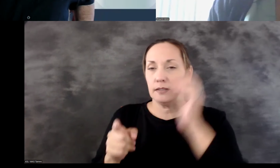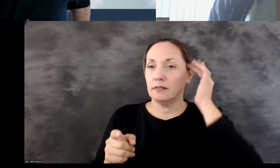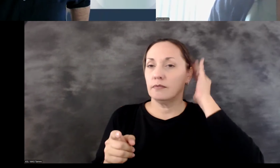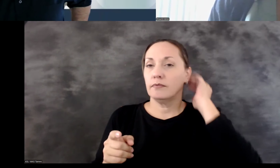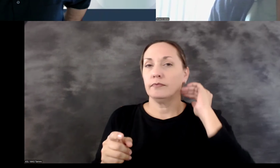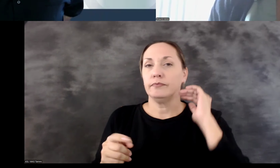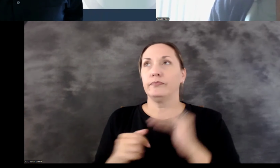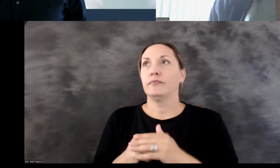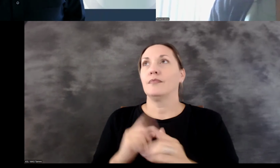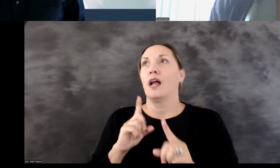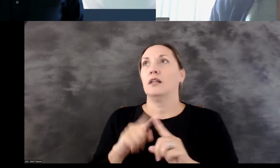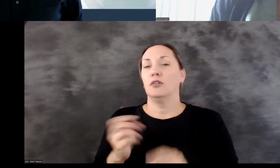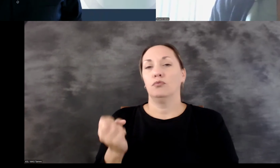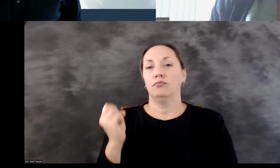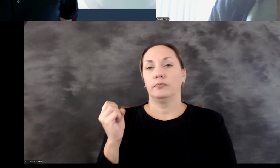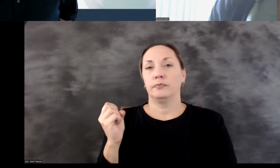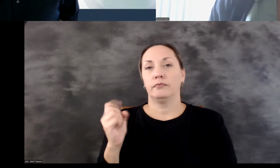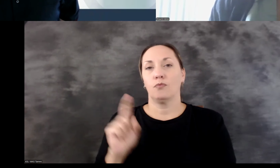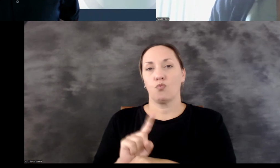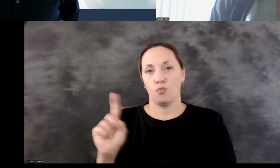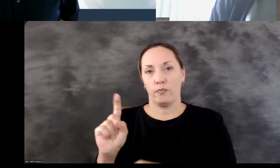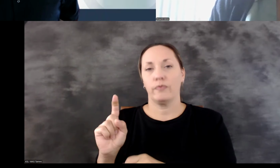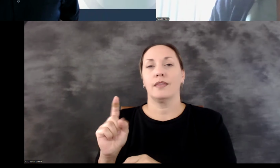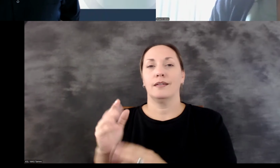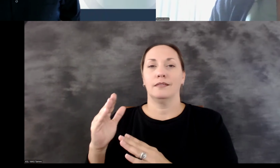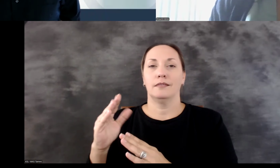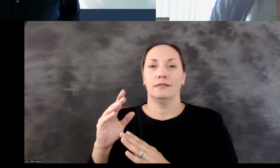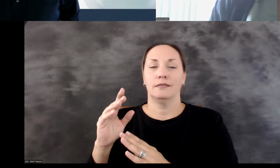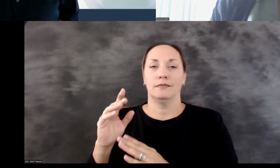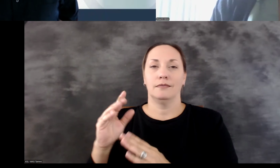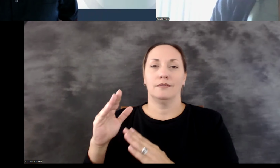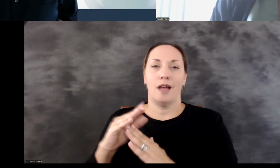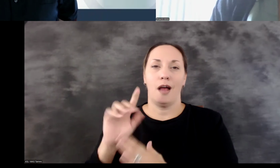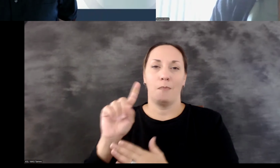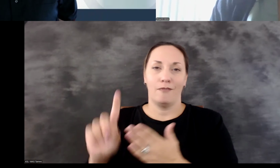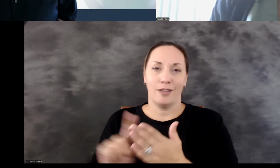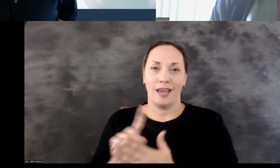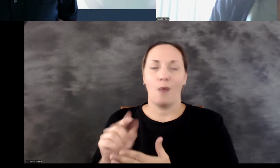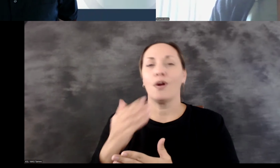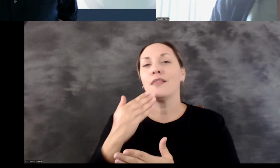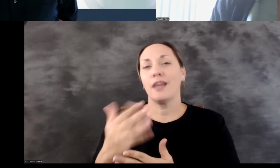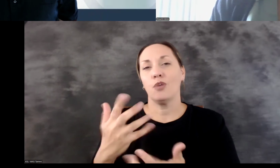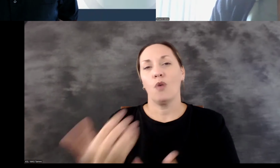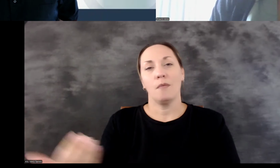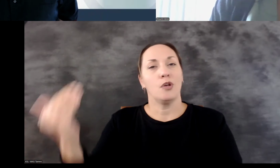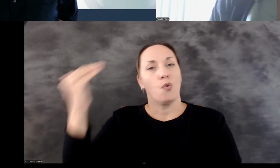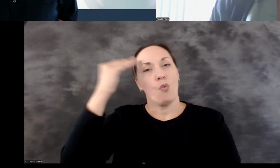of the hour, and thank you for that reminder as well. I want to be conscious of the time we have left in